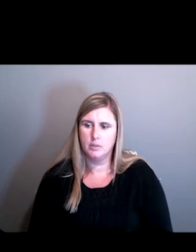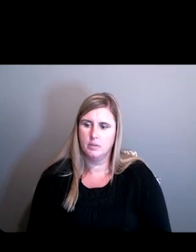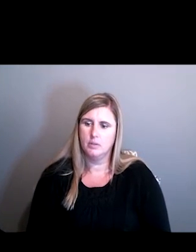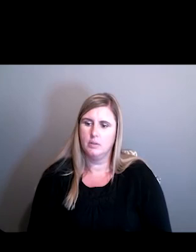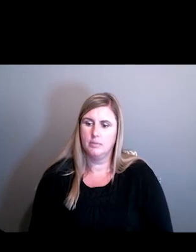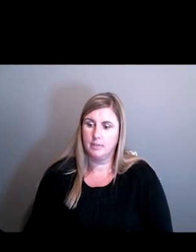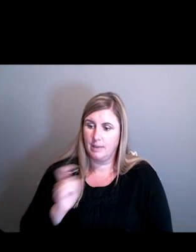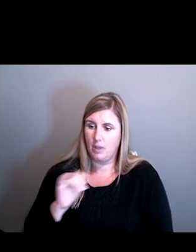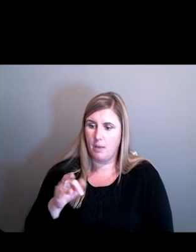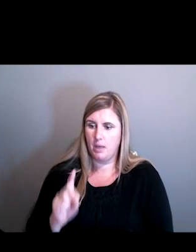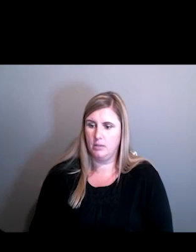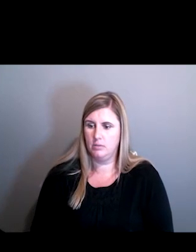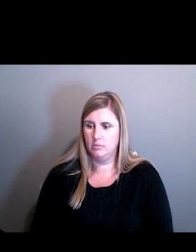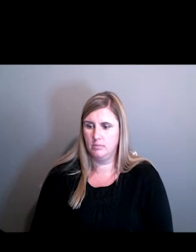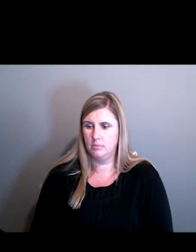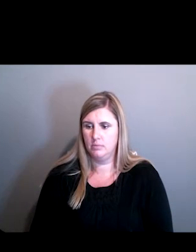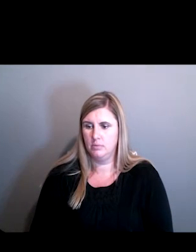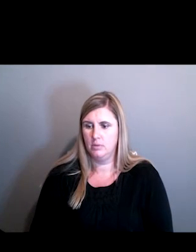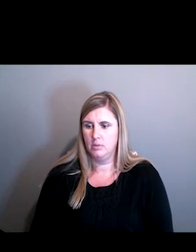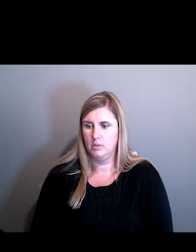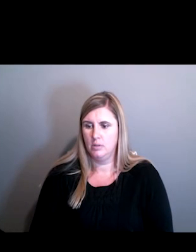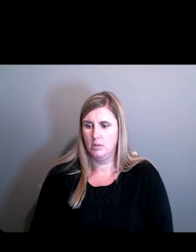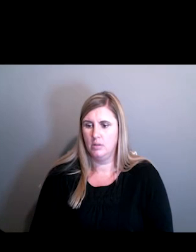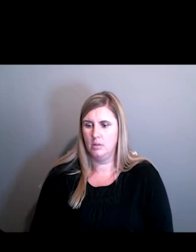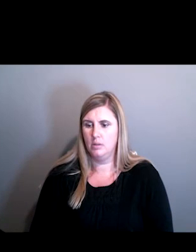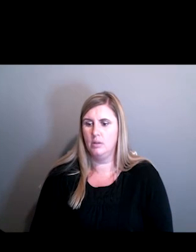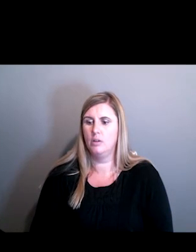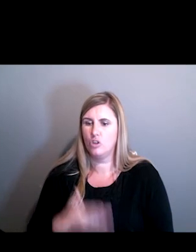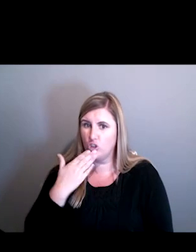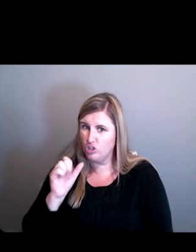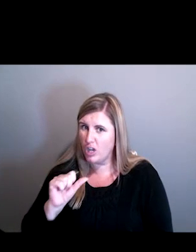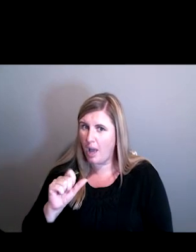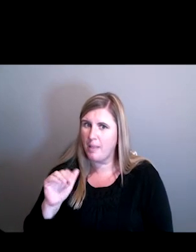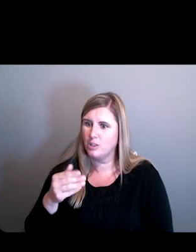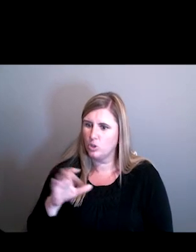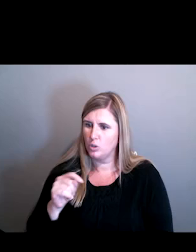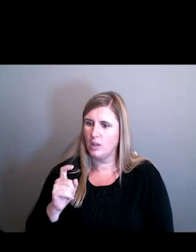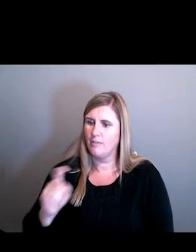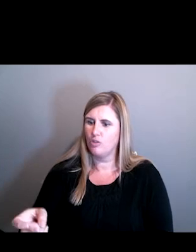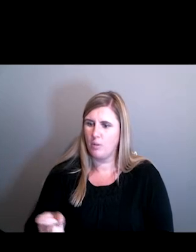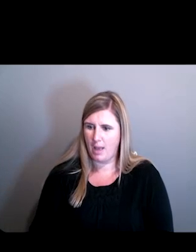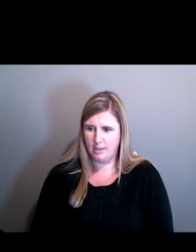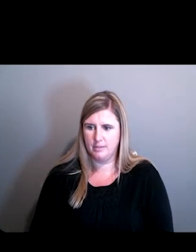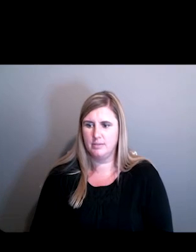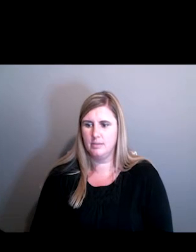Give me the iPad. Good job giving me the iPad. That's how you do it. You can have it right